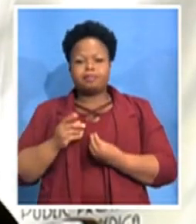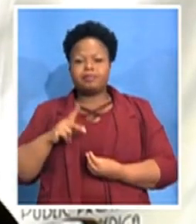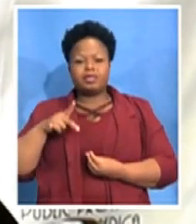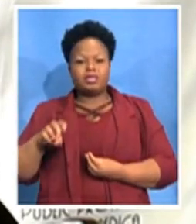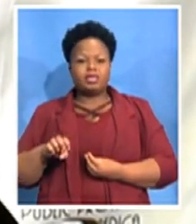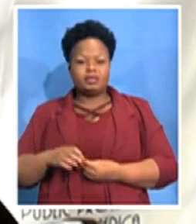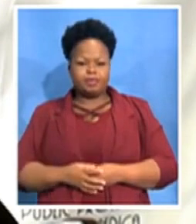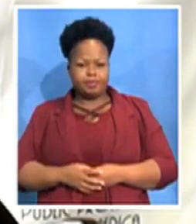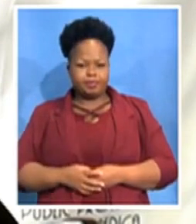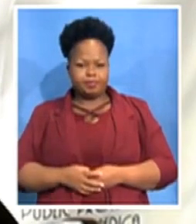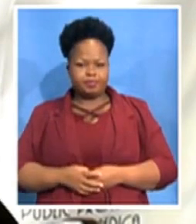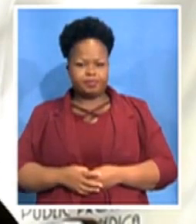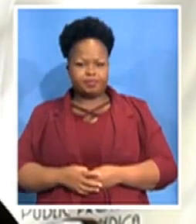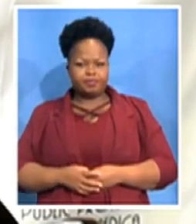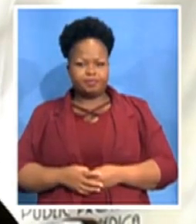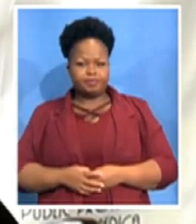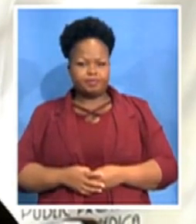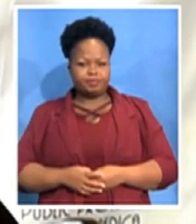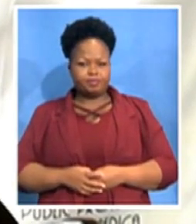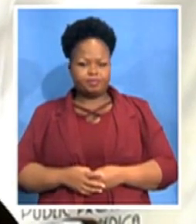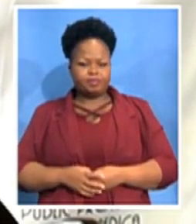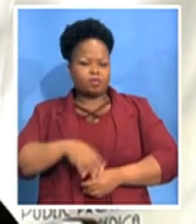Hospitals did not have sufficient PPE.